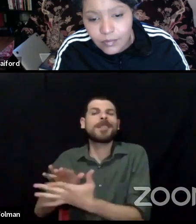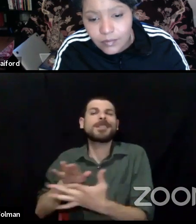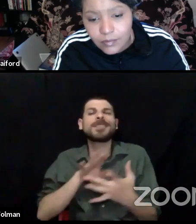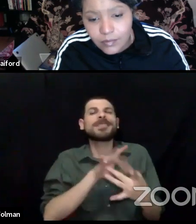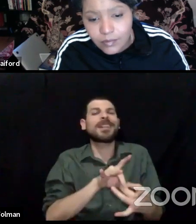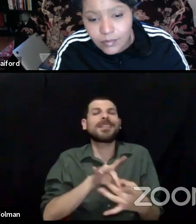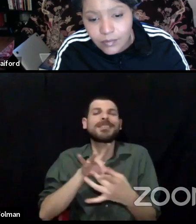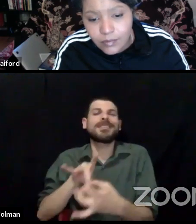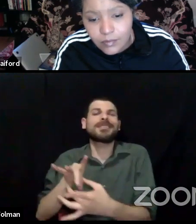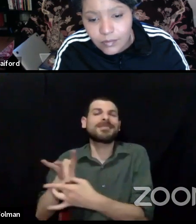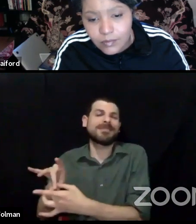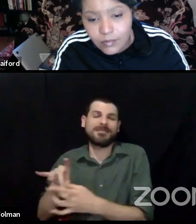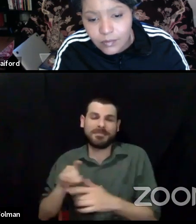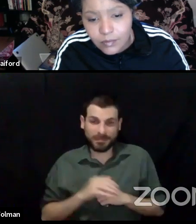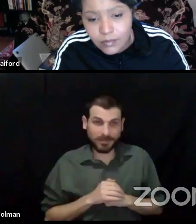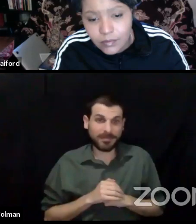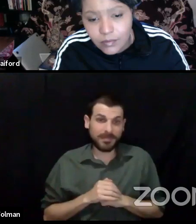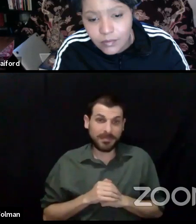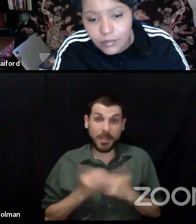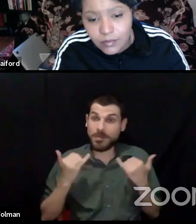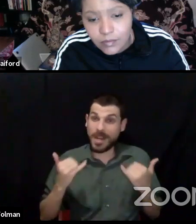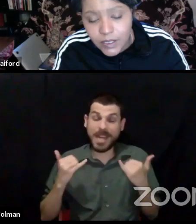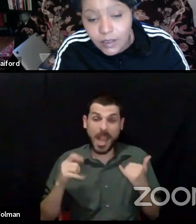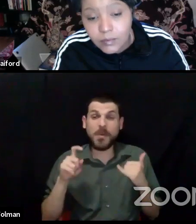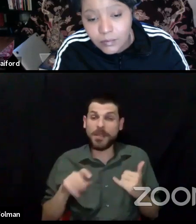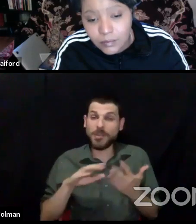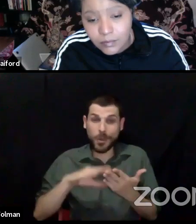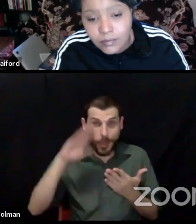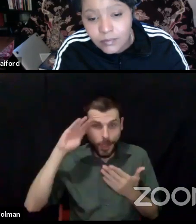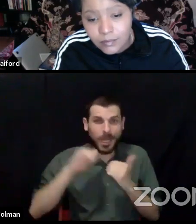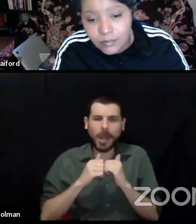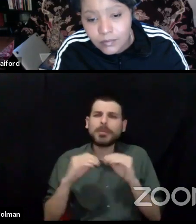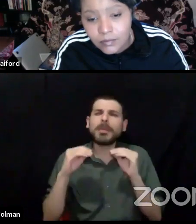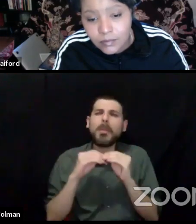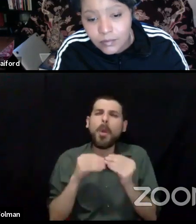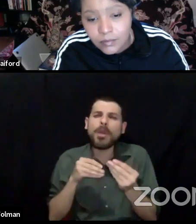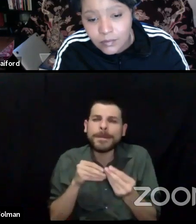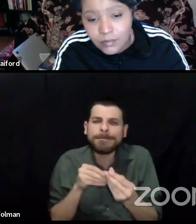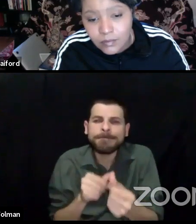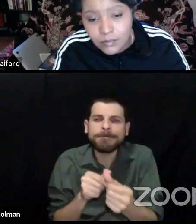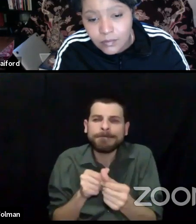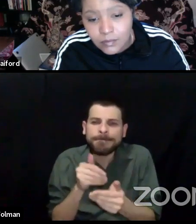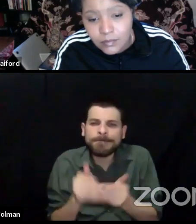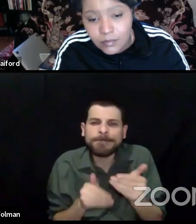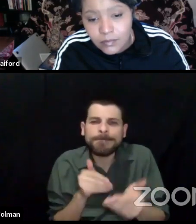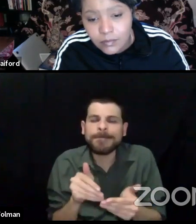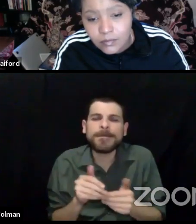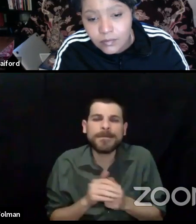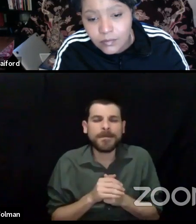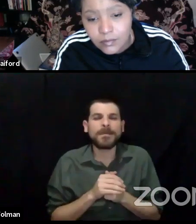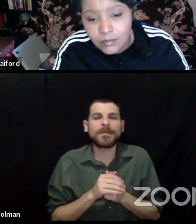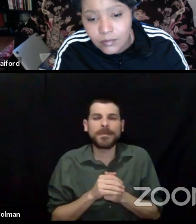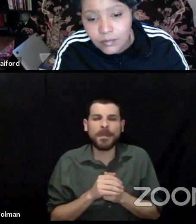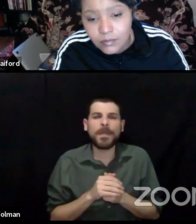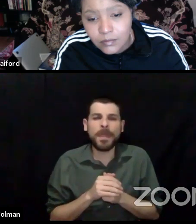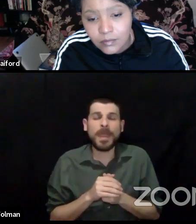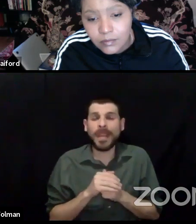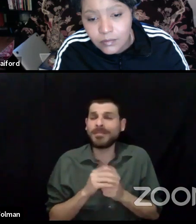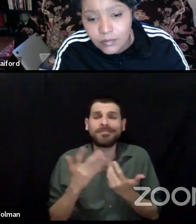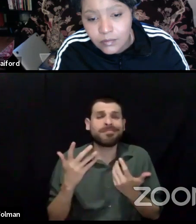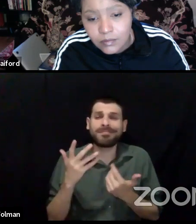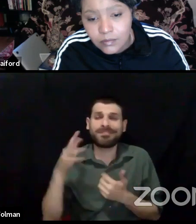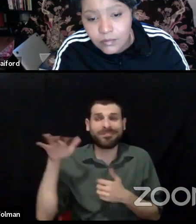happen. It's an opportunity to be more efficient. Yeah. And because things are clear, it's clear that the people in power,